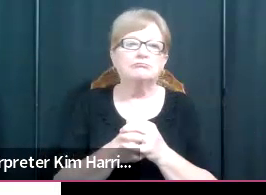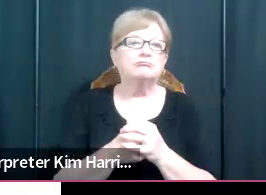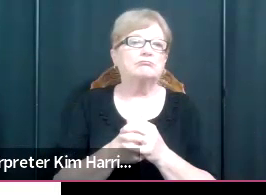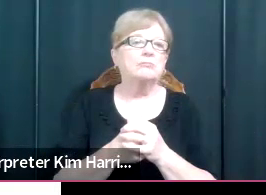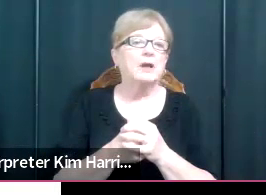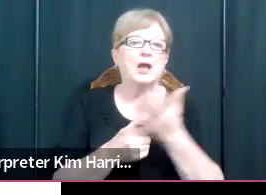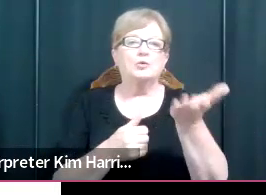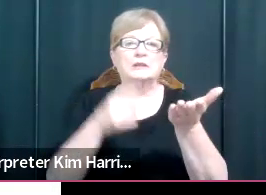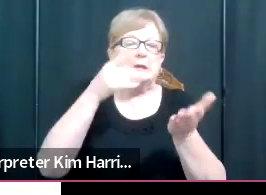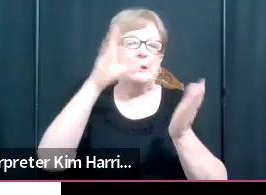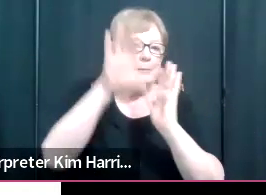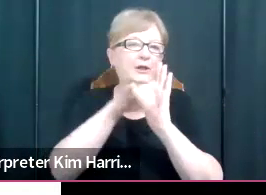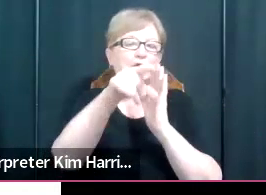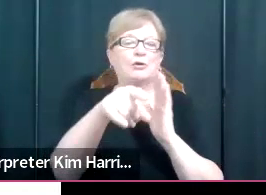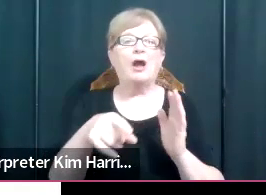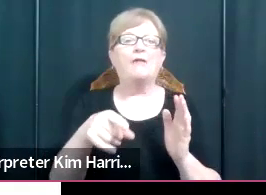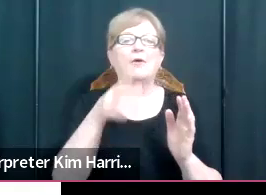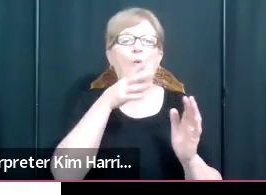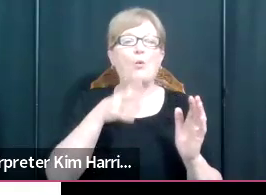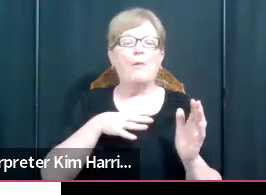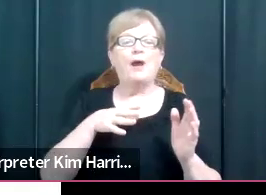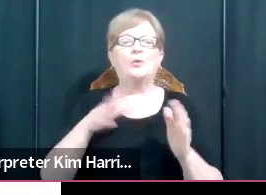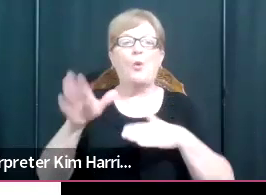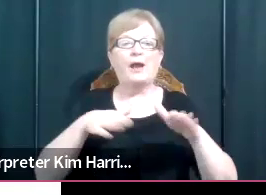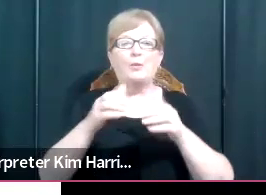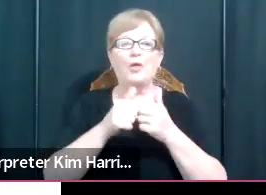The pictures on the slide are of a woman walking with her walker,